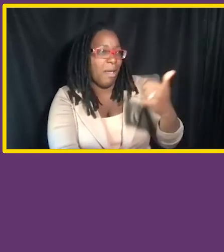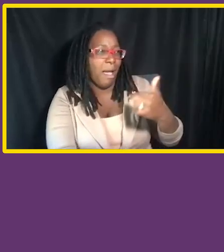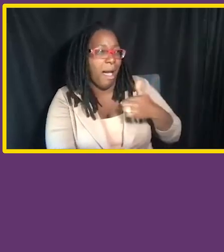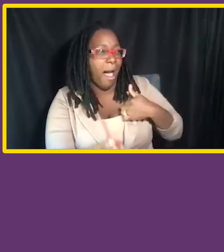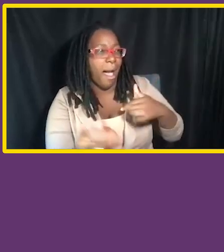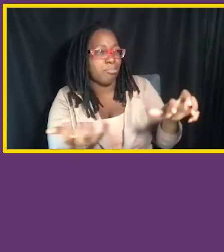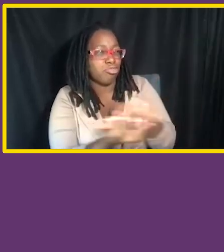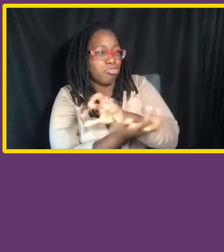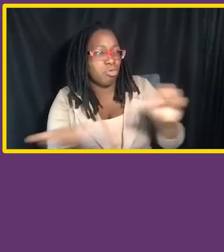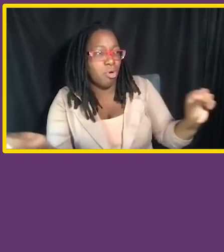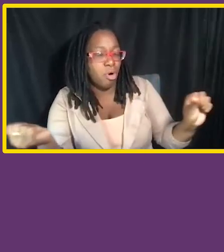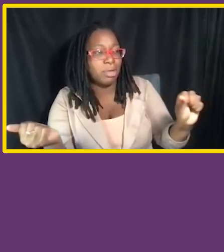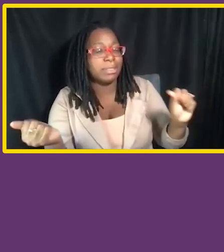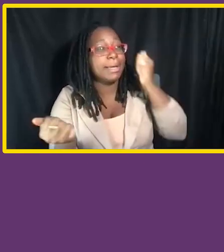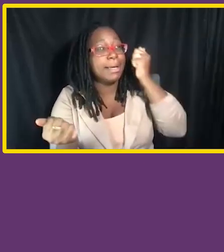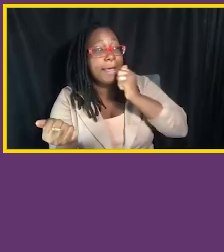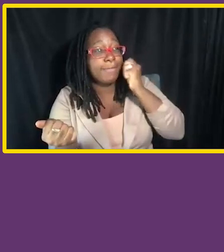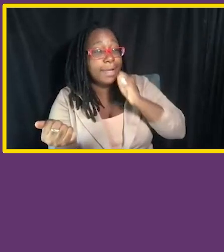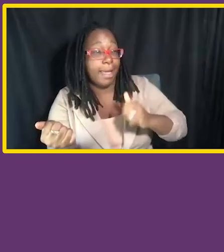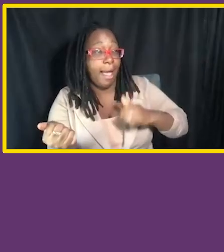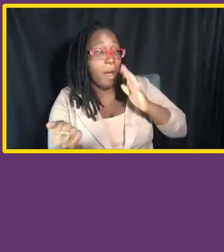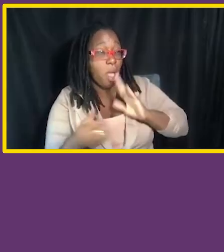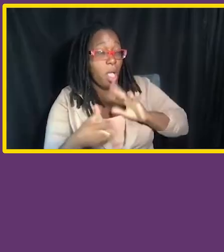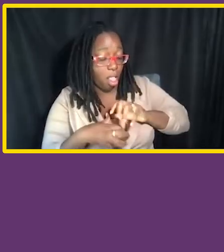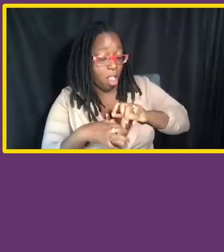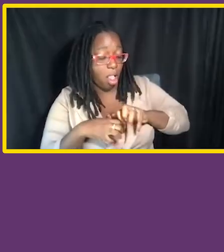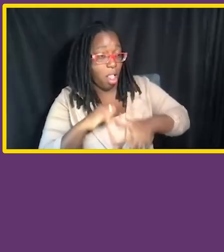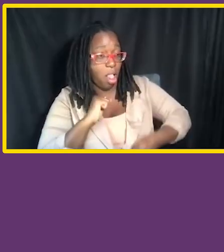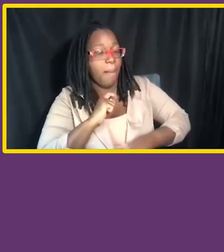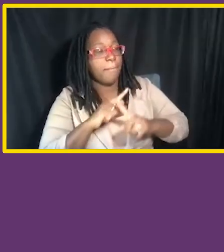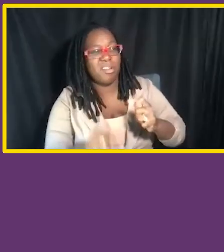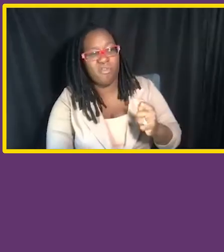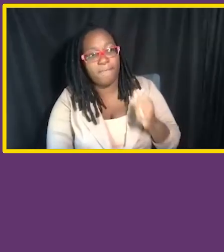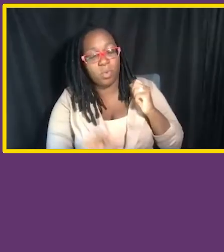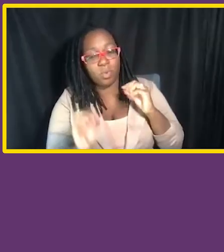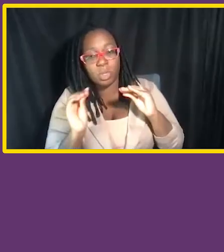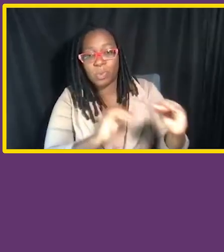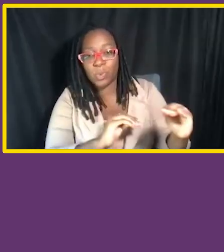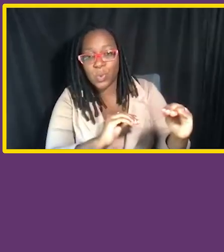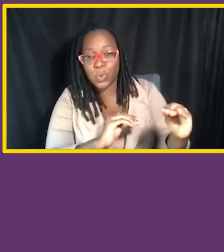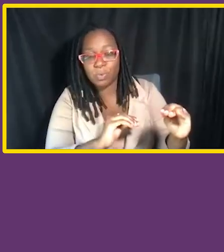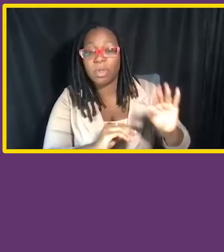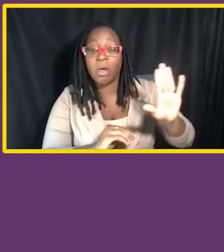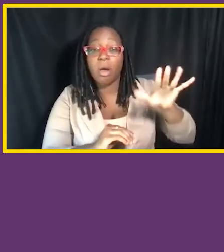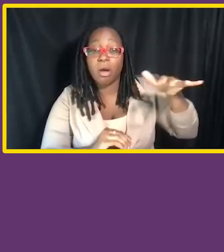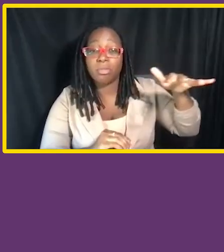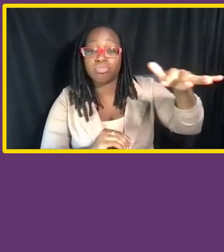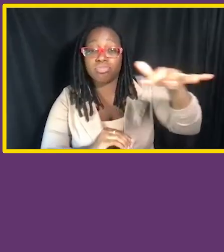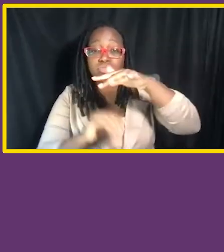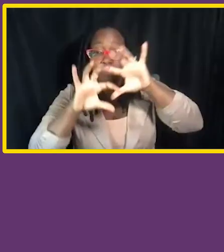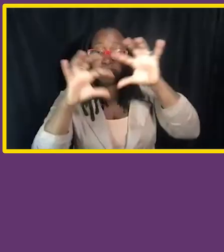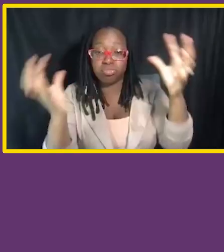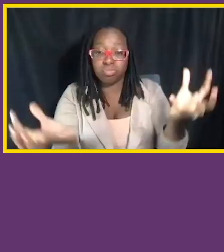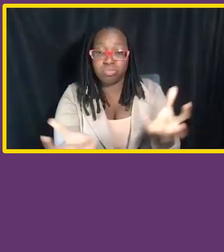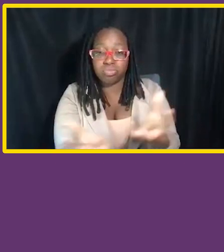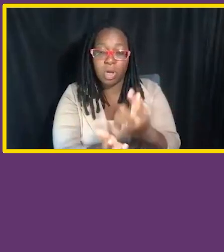daily, I shall not be moved. Her universe, often summarized into one Black body